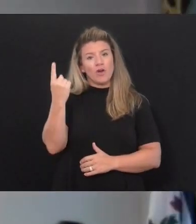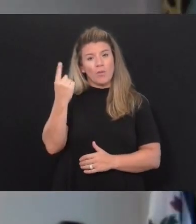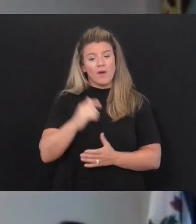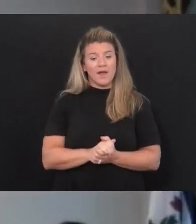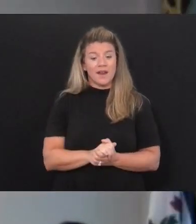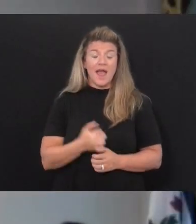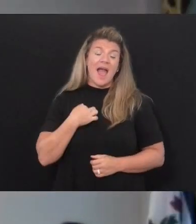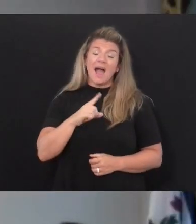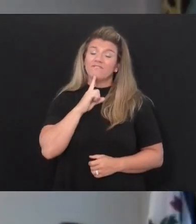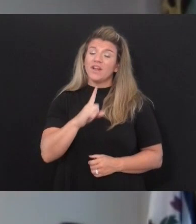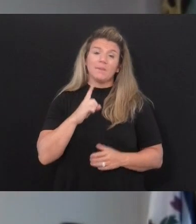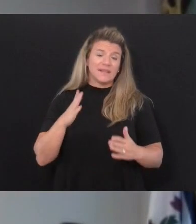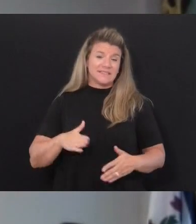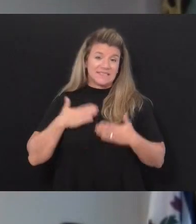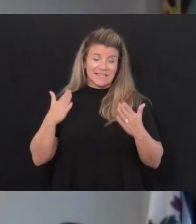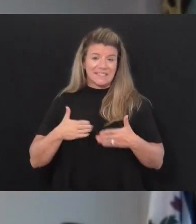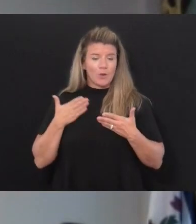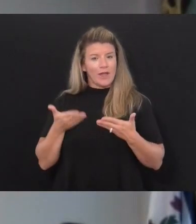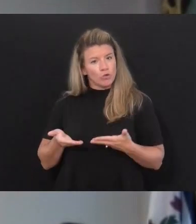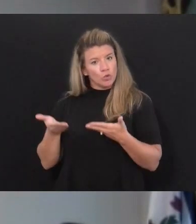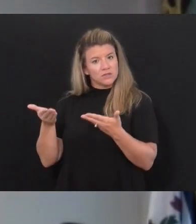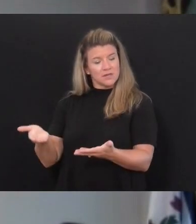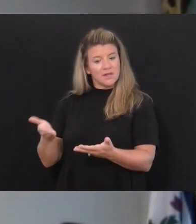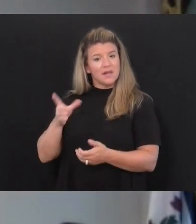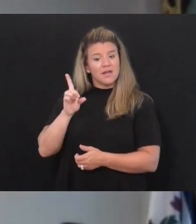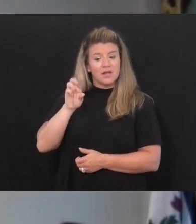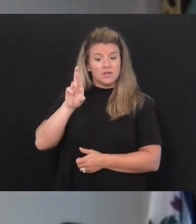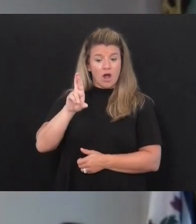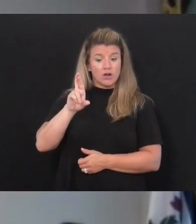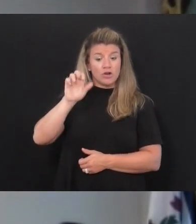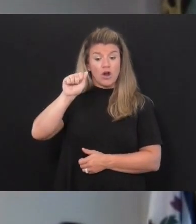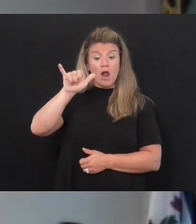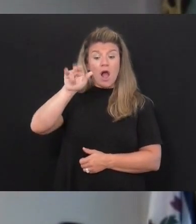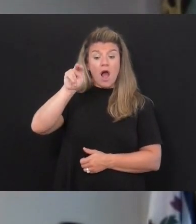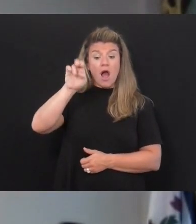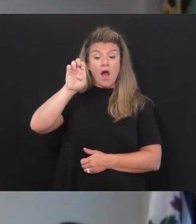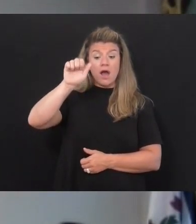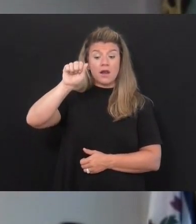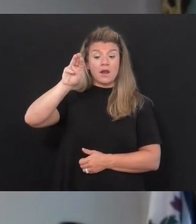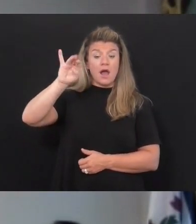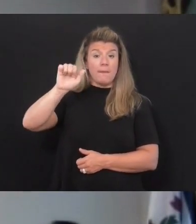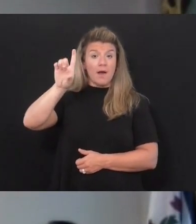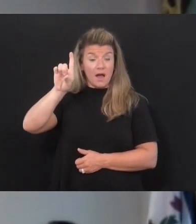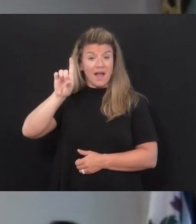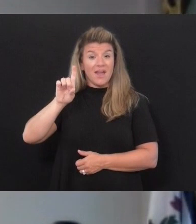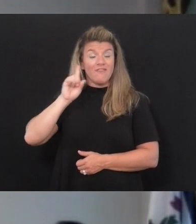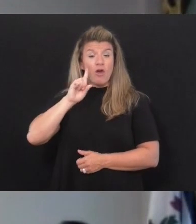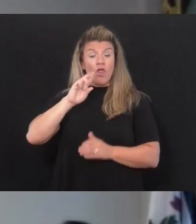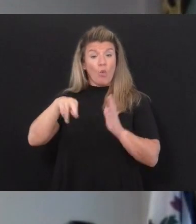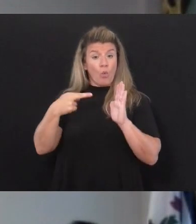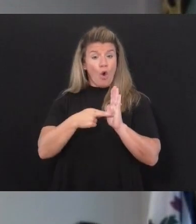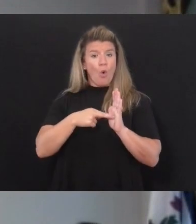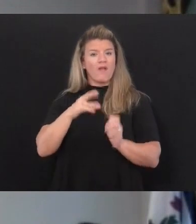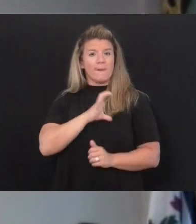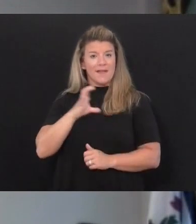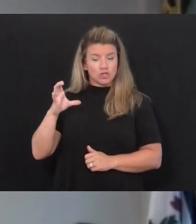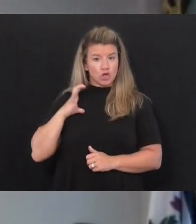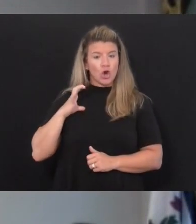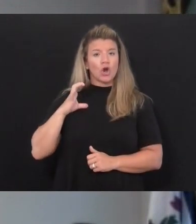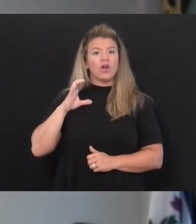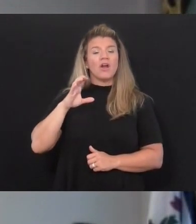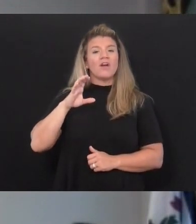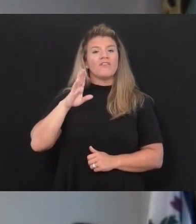can. And the last thing we got to do, we got to try to some way protect ourselves as best we can against fraud. And that,